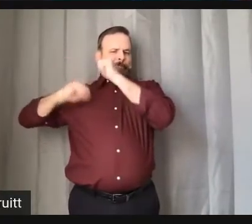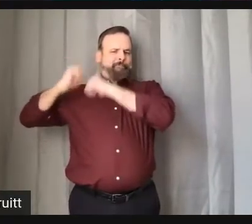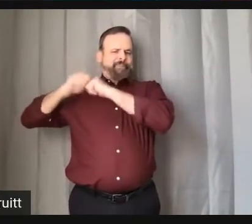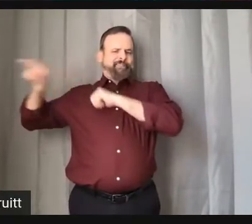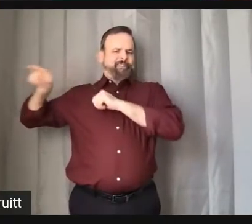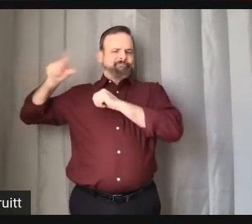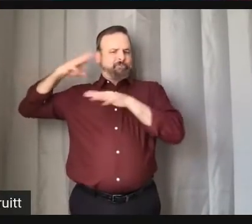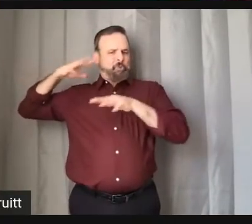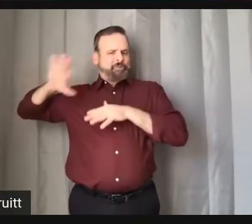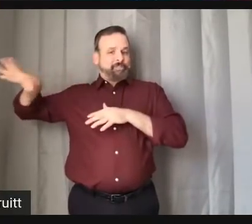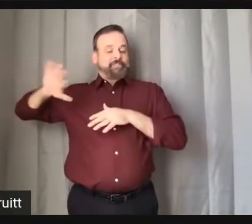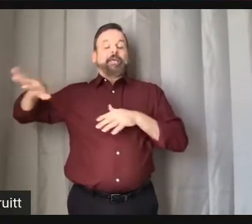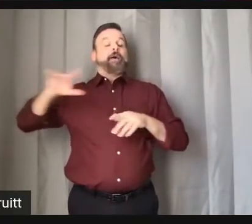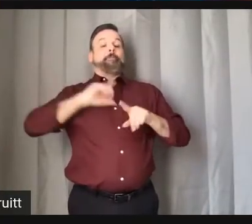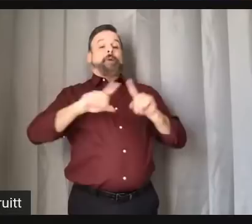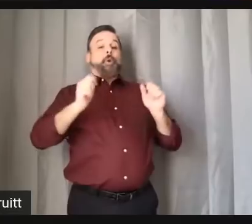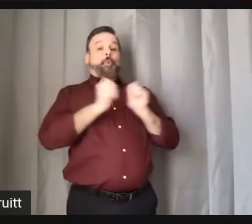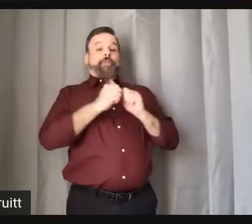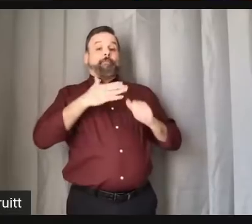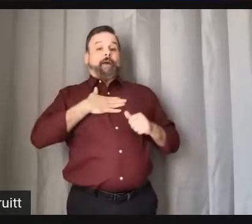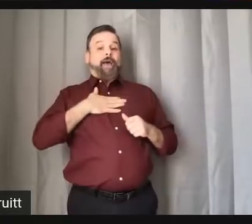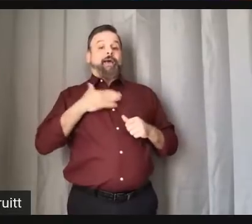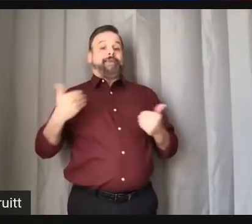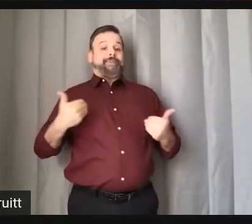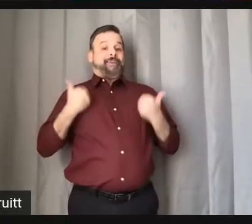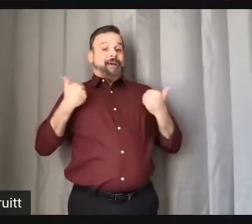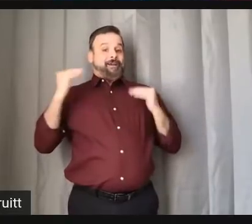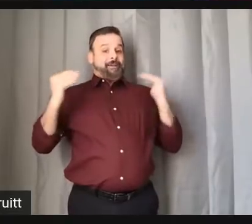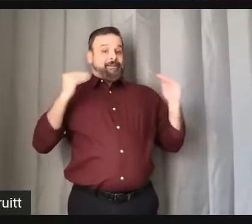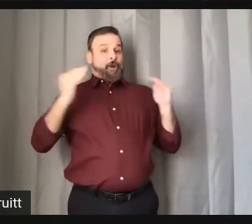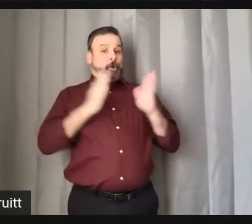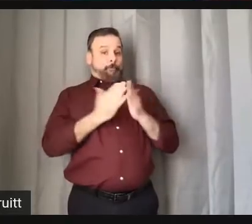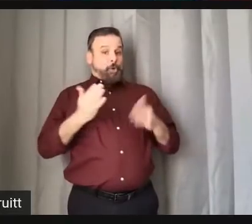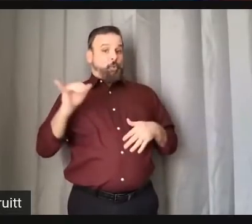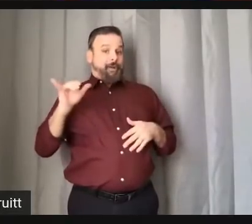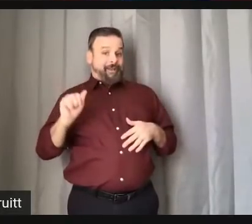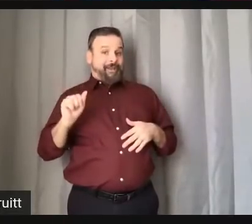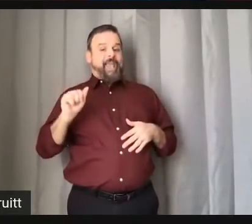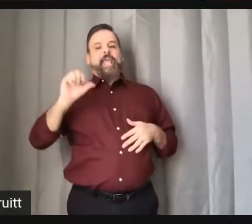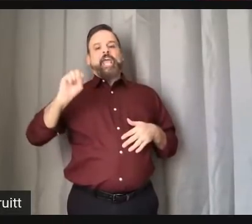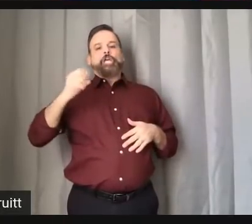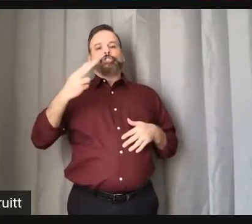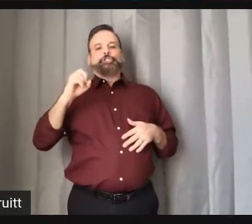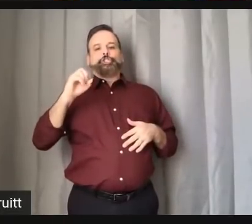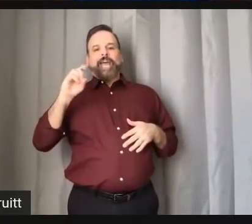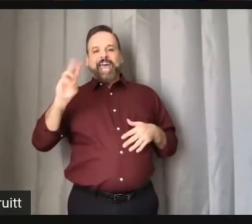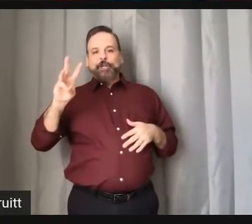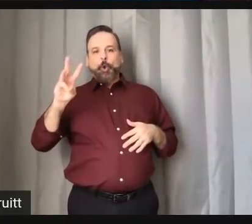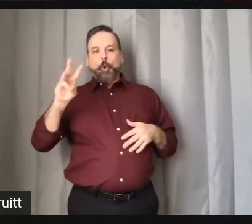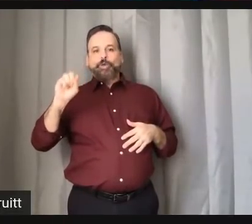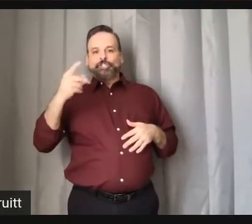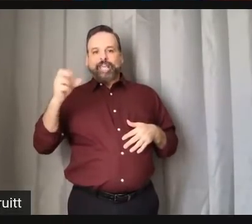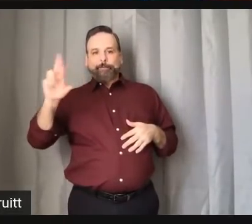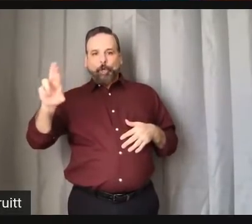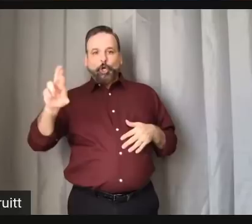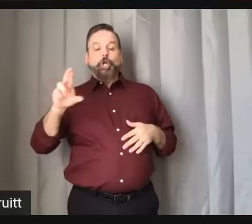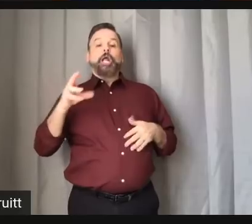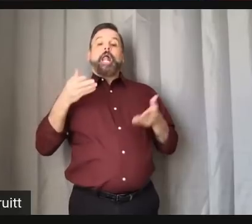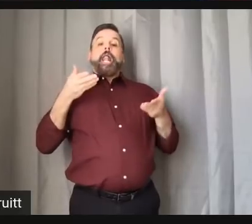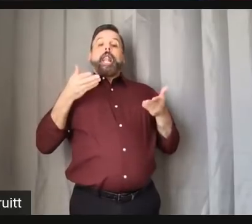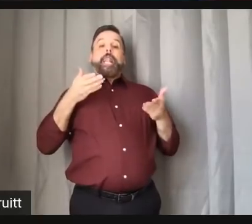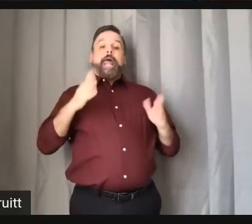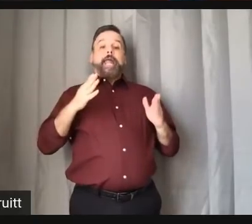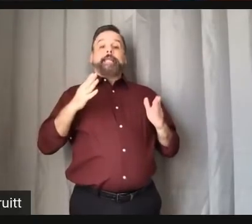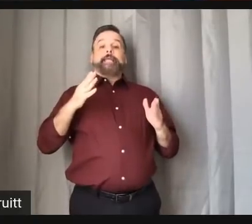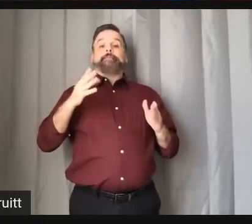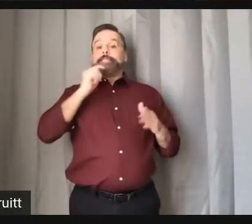Shadow Shaper and with my YA, I'm giving the characters a little more time to sort of stop and process their stuff and go internal